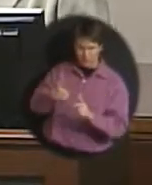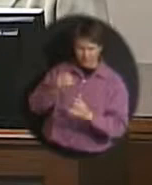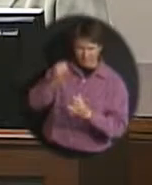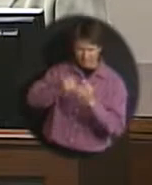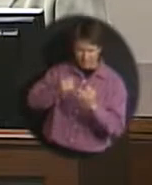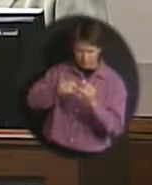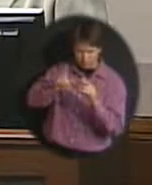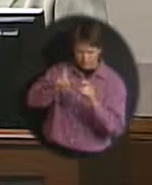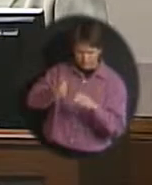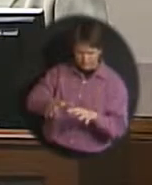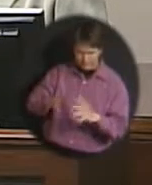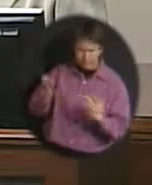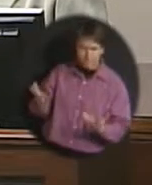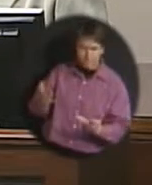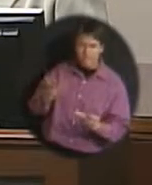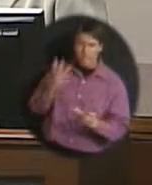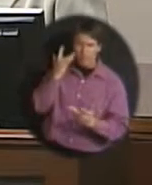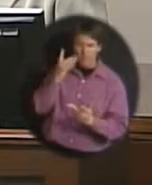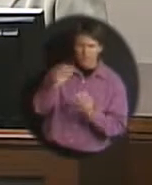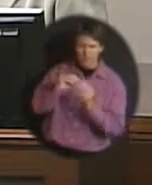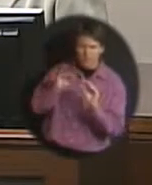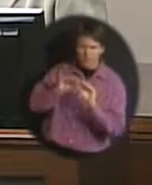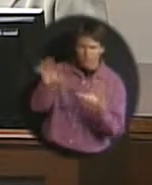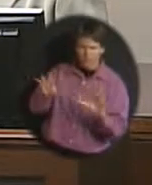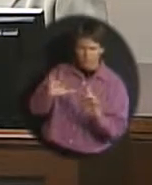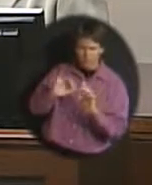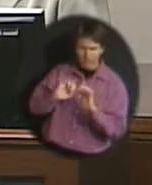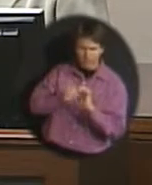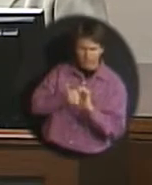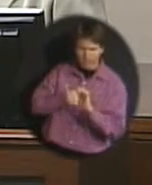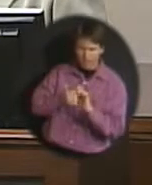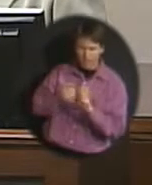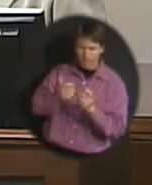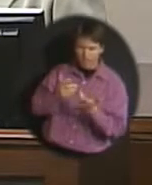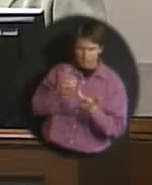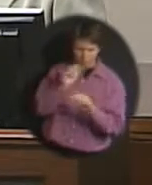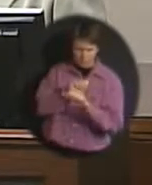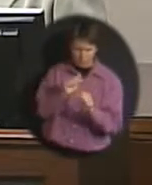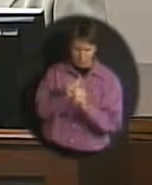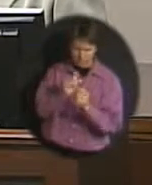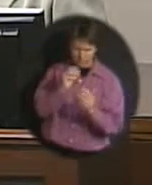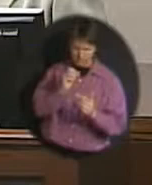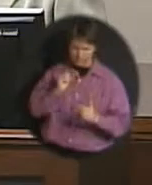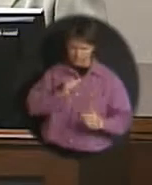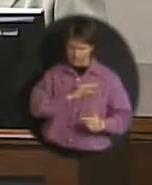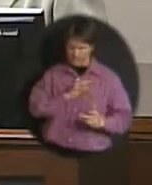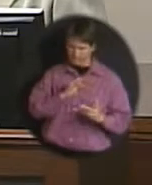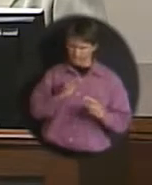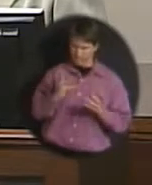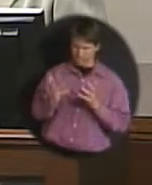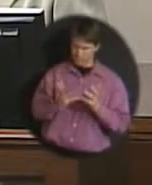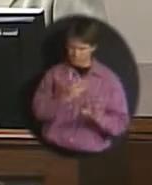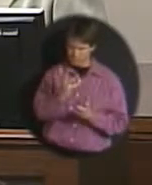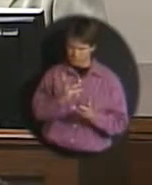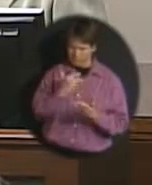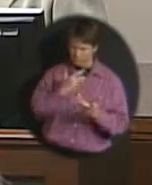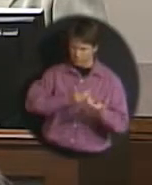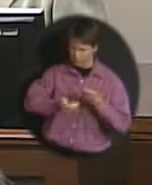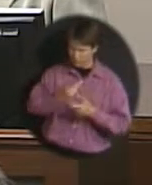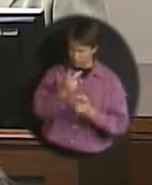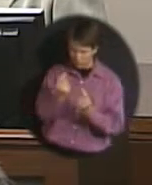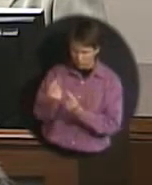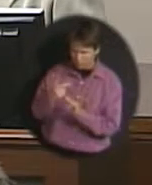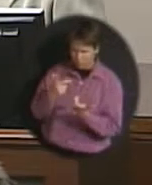exams. And so I wanted some elaboration on how we work with faculty, with the staff to coordinate that, and whether